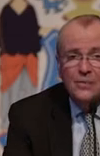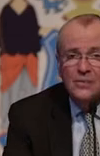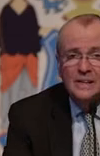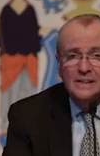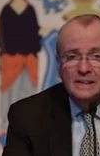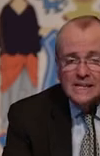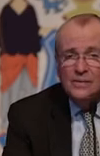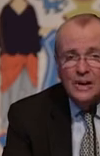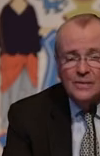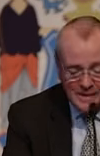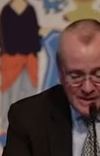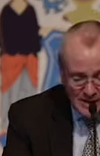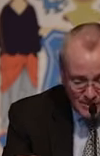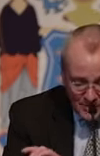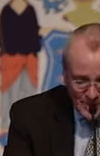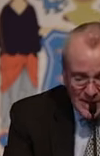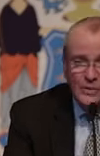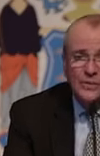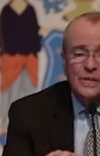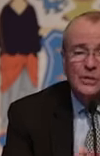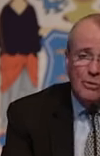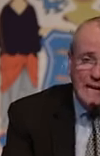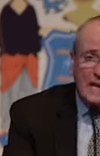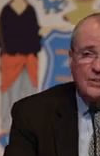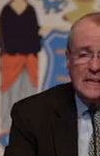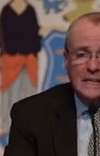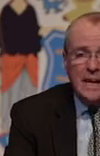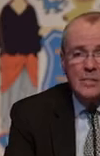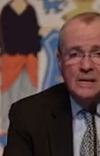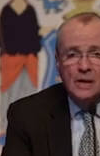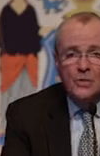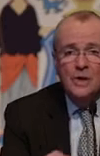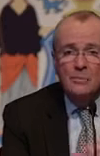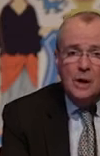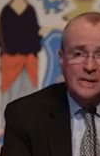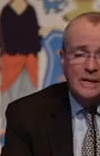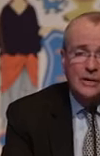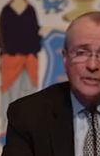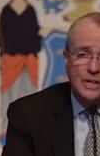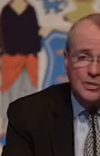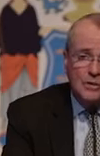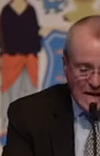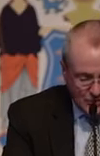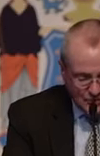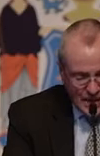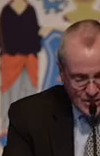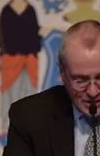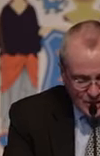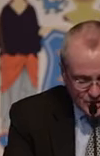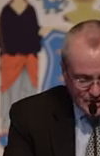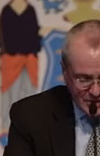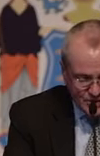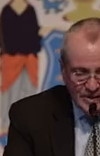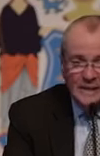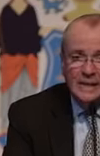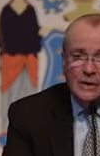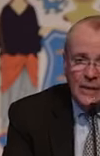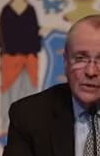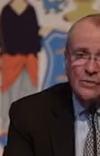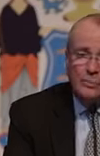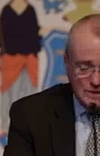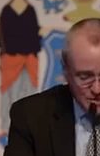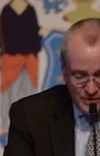public health leads everything. Public health creates economic health. Public health creates educational health.